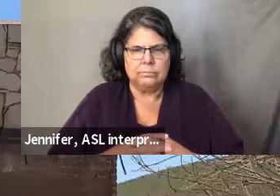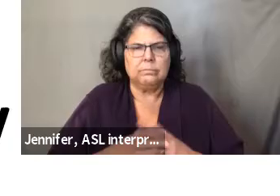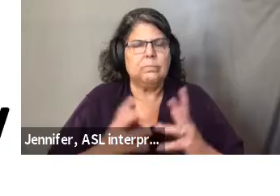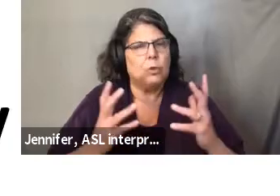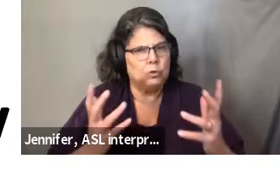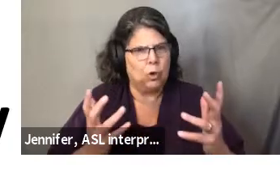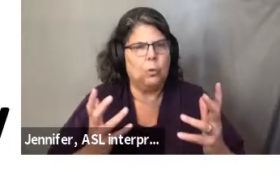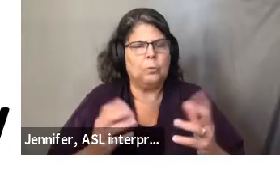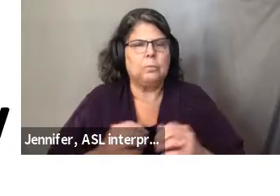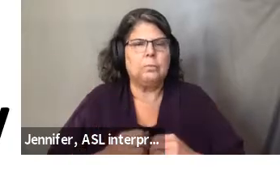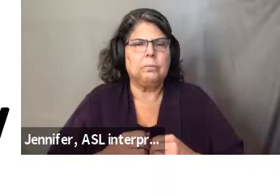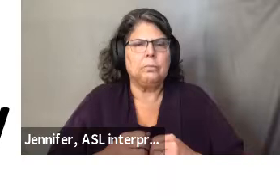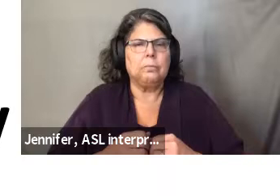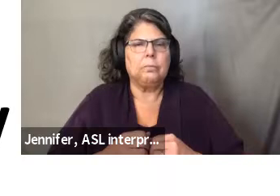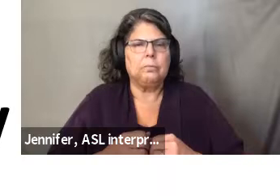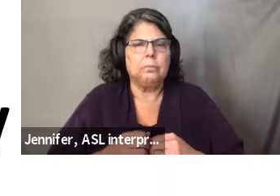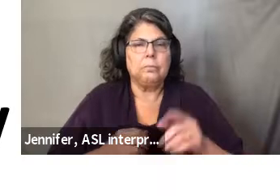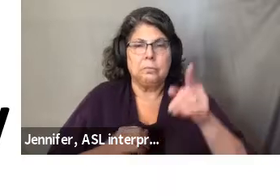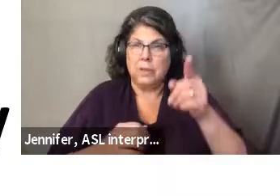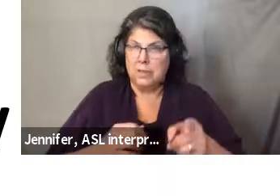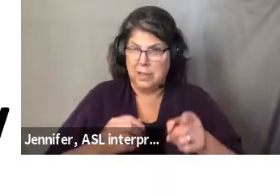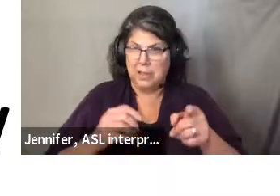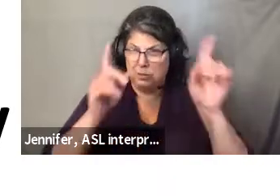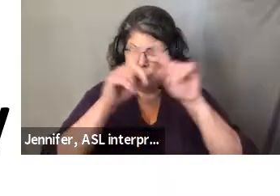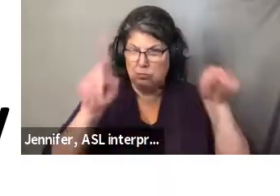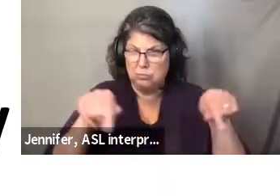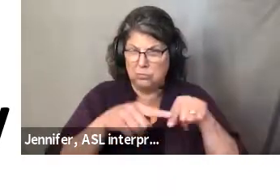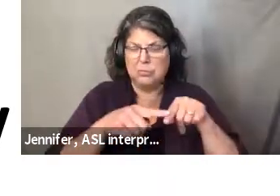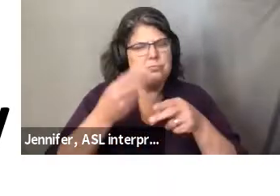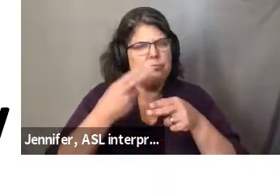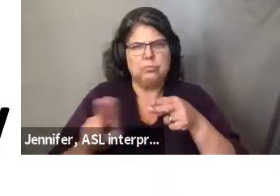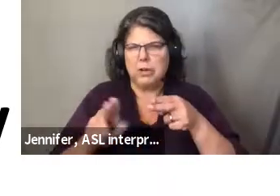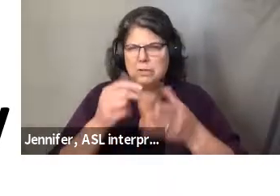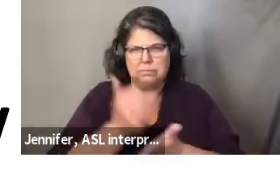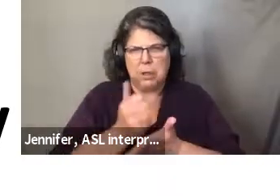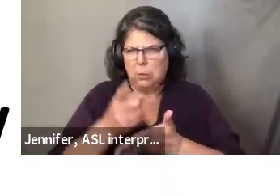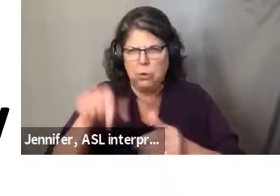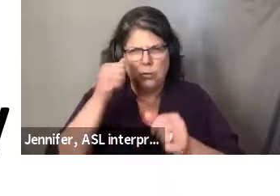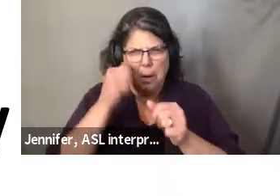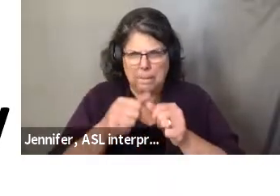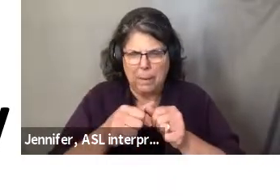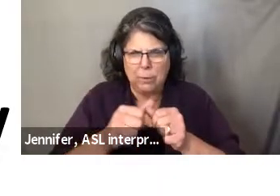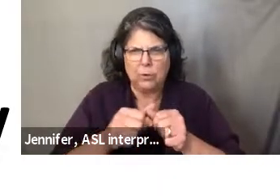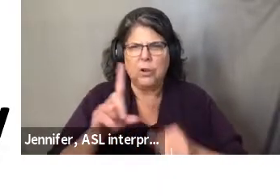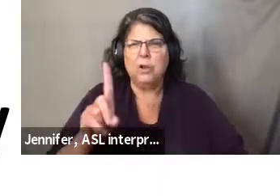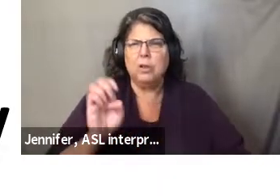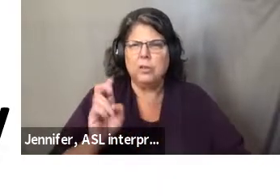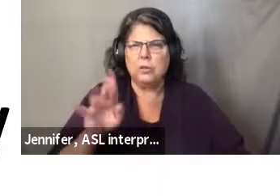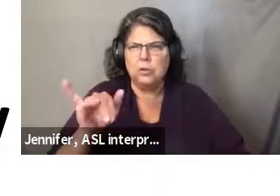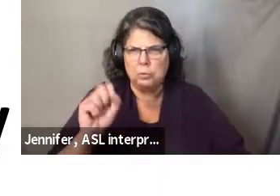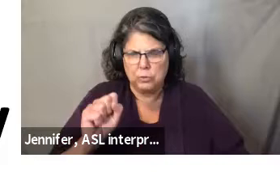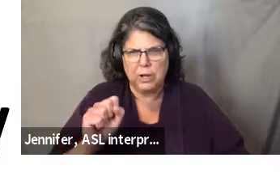So this presented here is a brief reminder of the debris and removal projects in